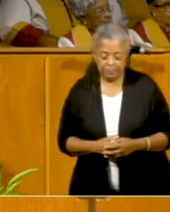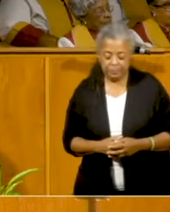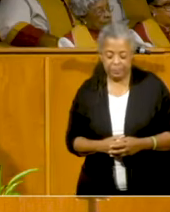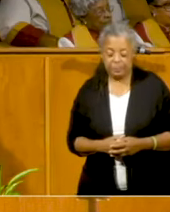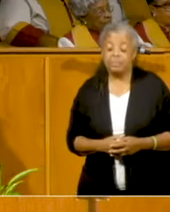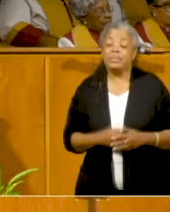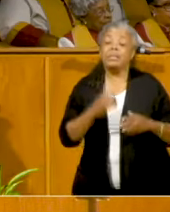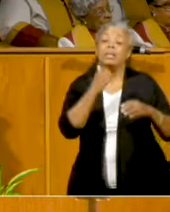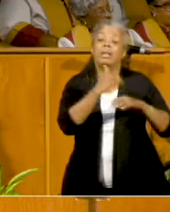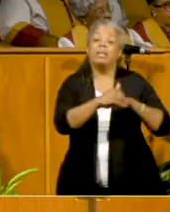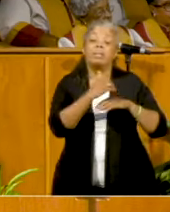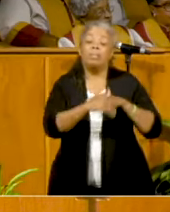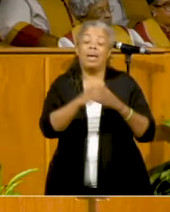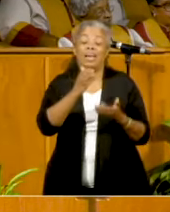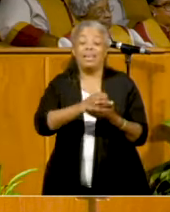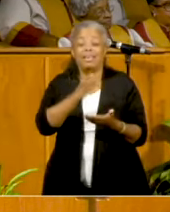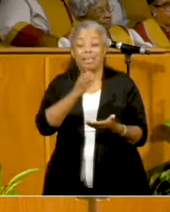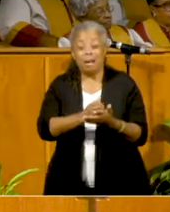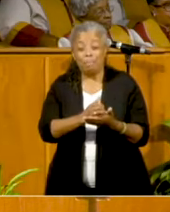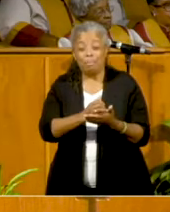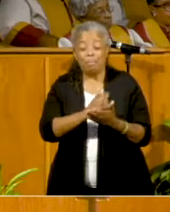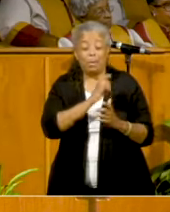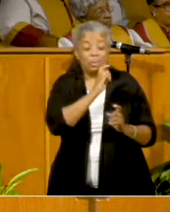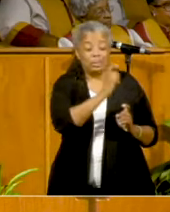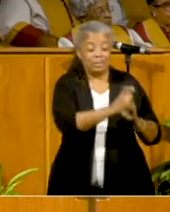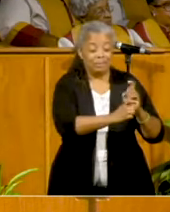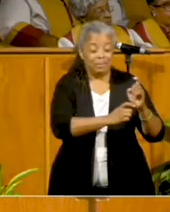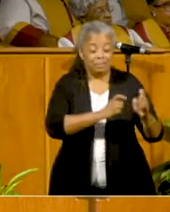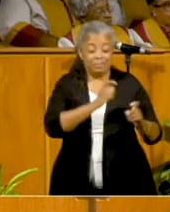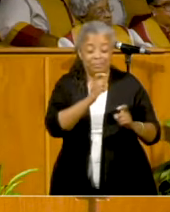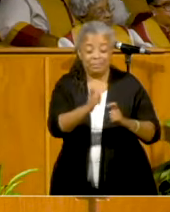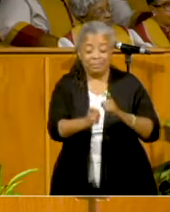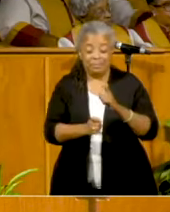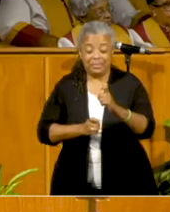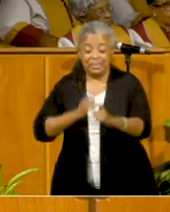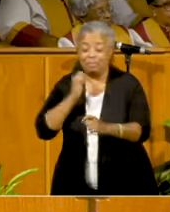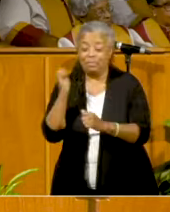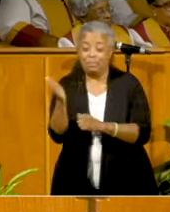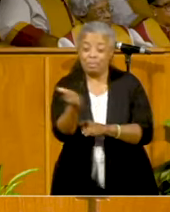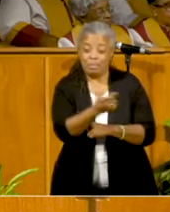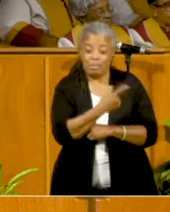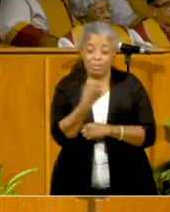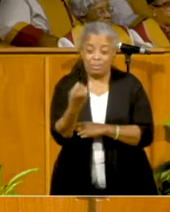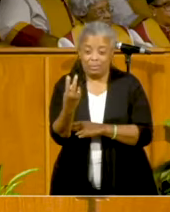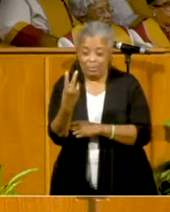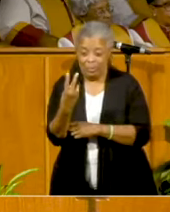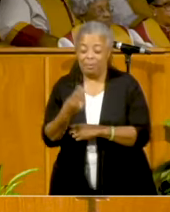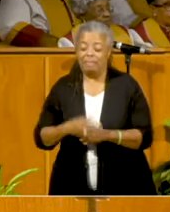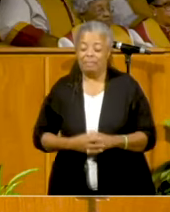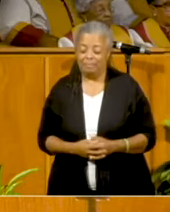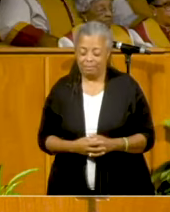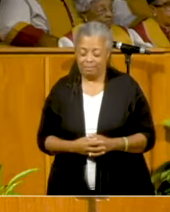The bread and the cup was given to all of them.